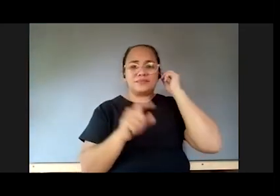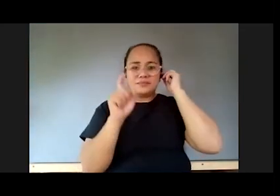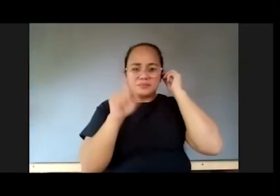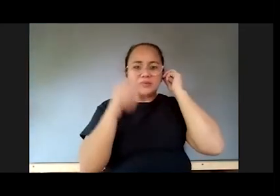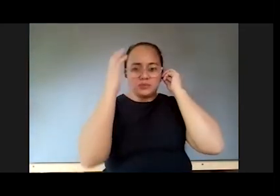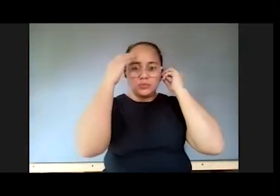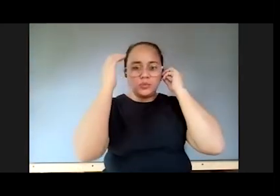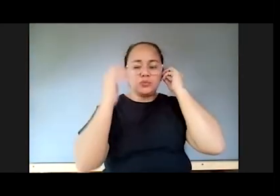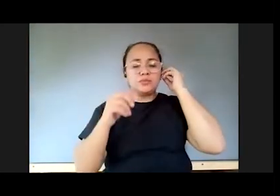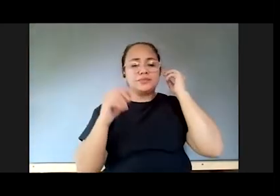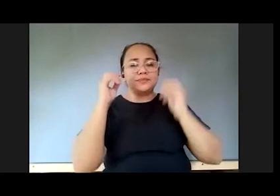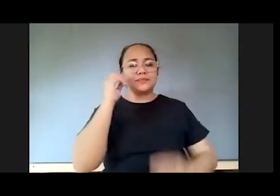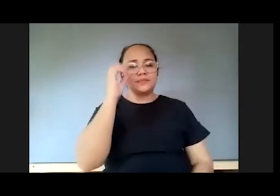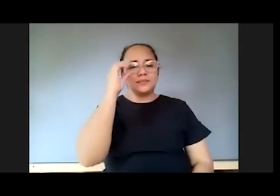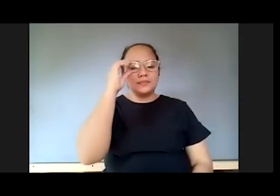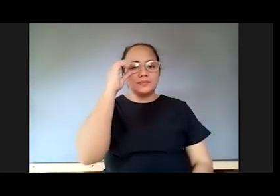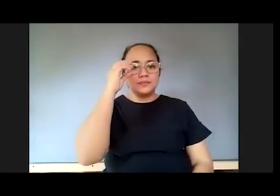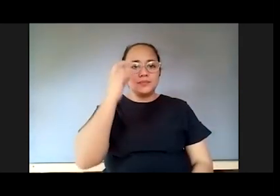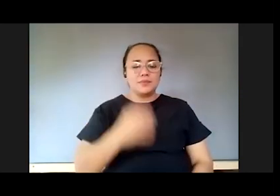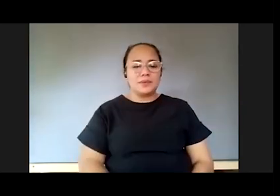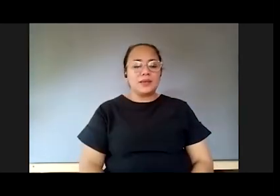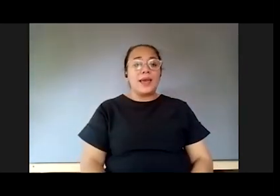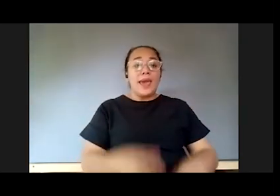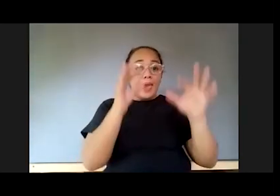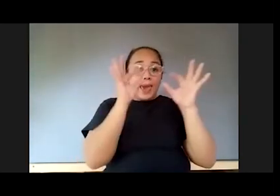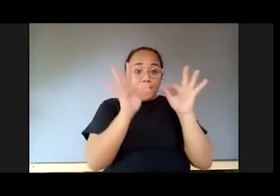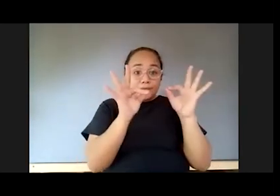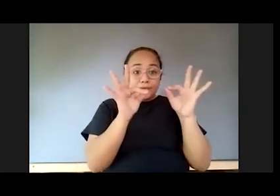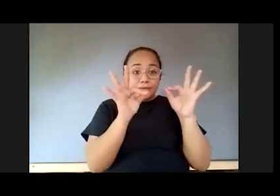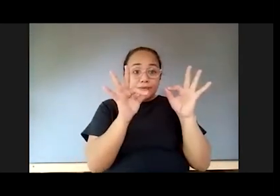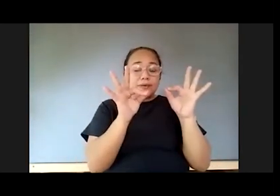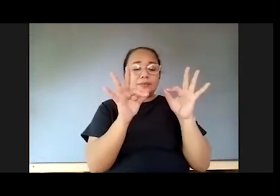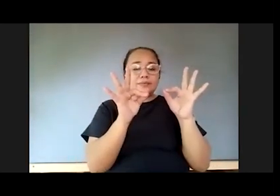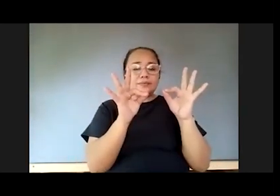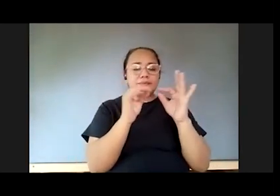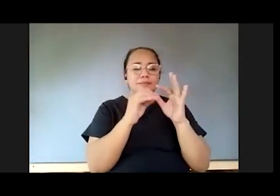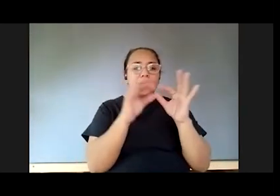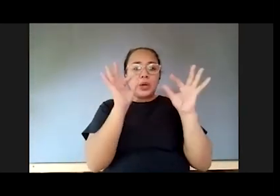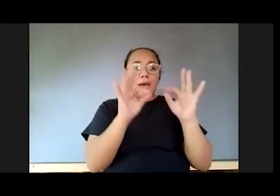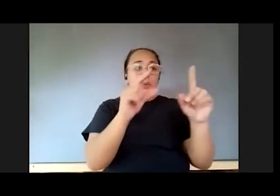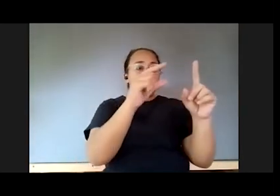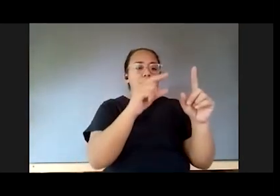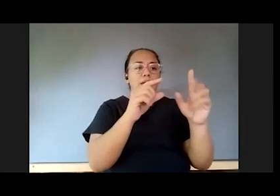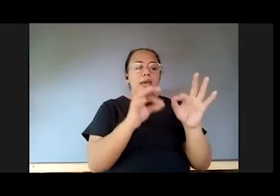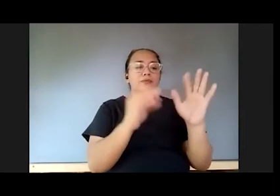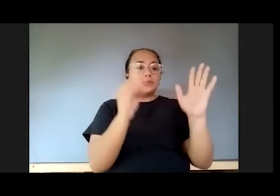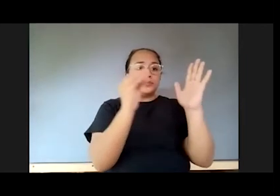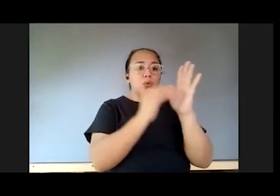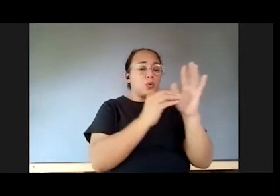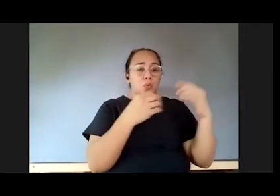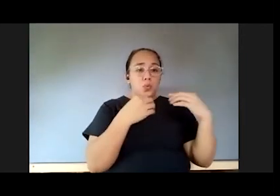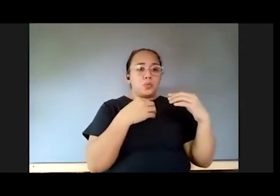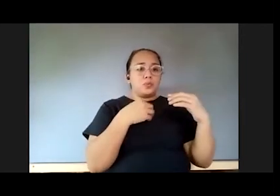So if you have the word, if you can put the word have in, a lot of languages will